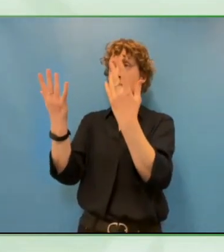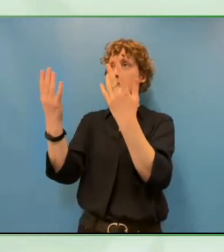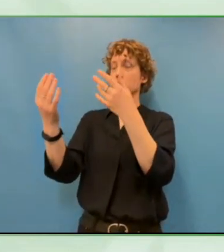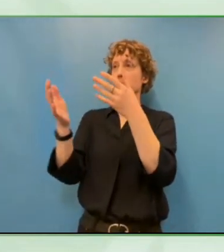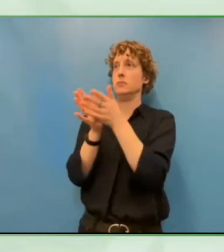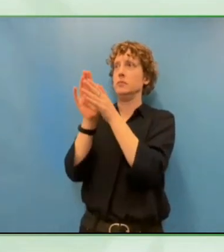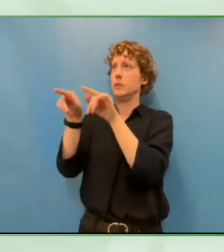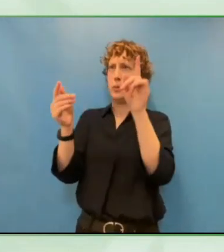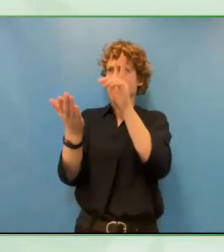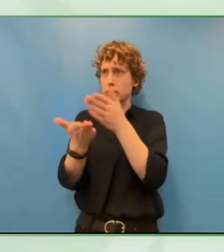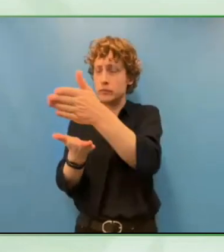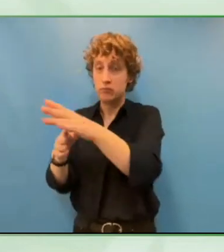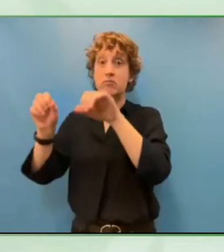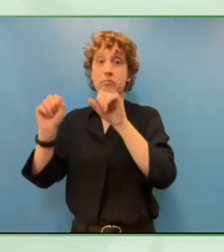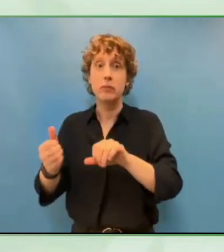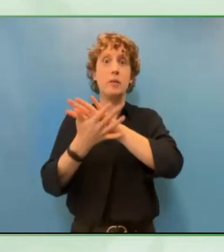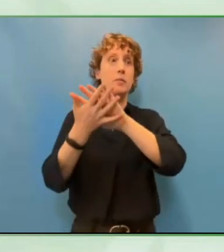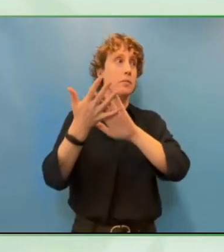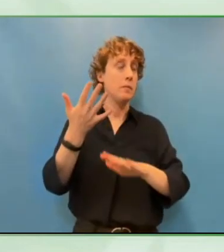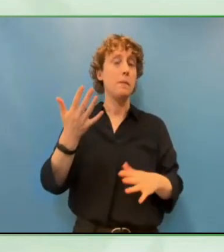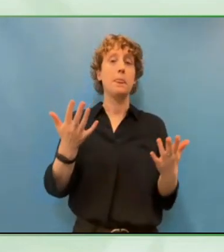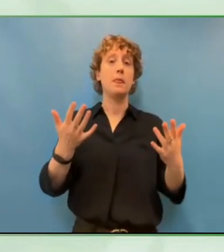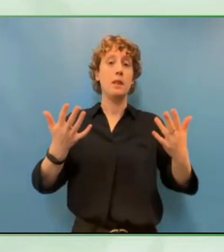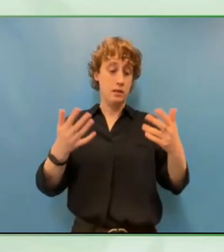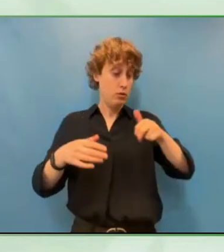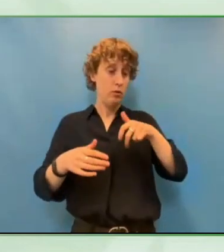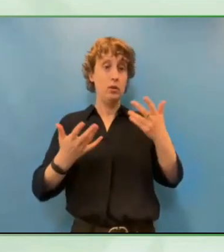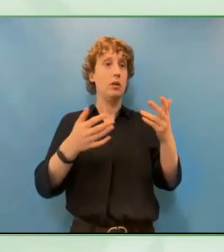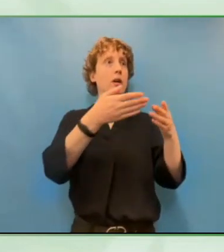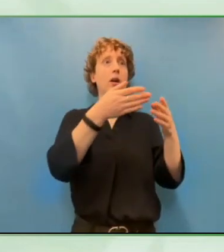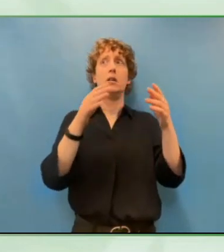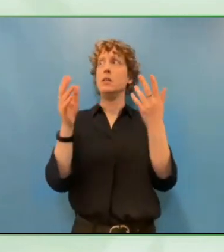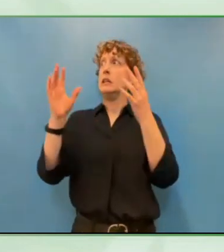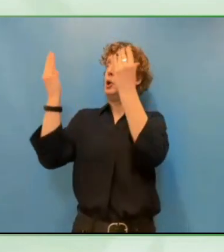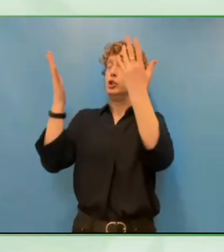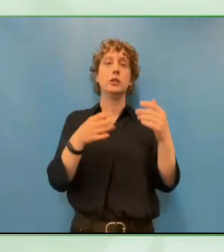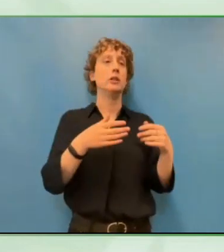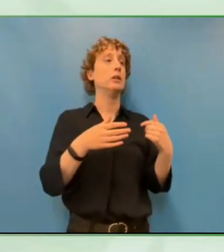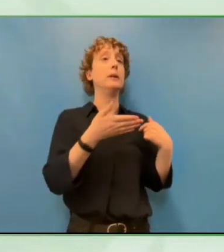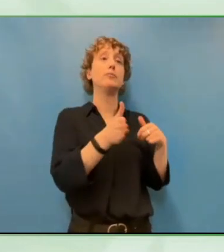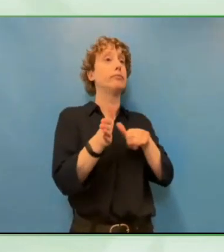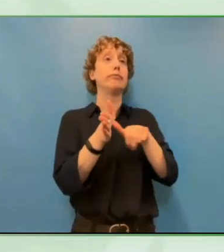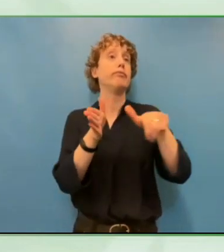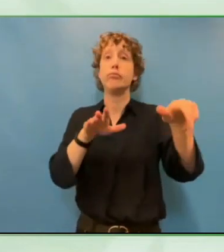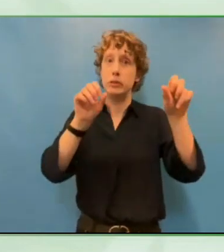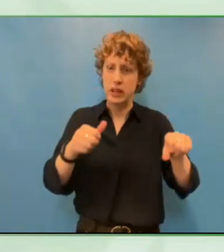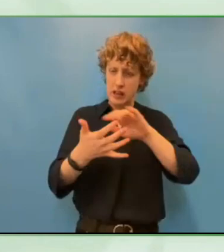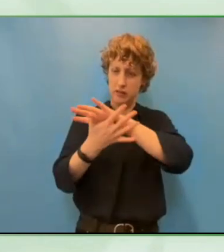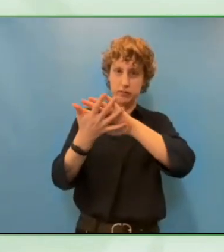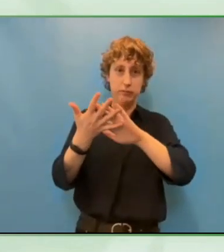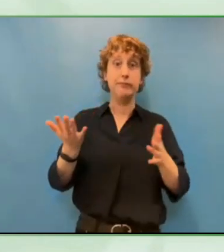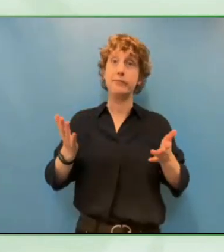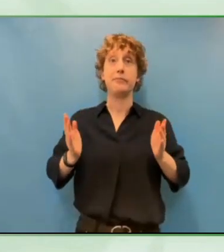is actually able to exit a building in case of any emergency. And we all know